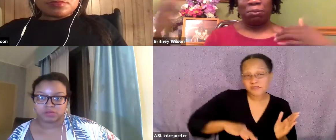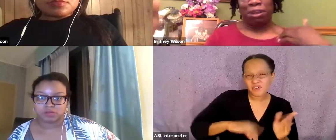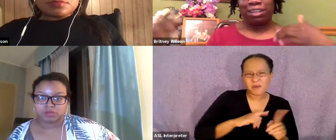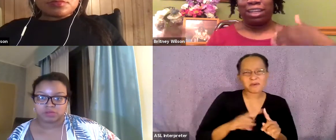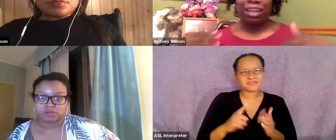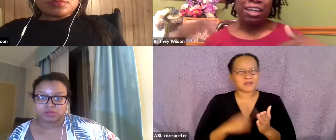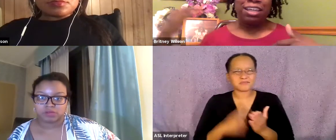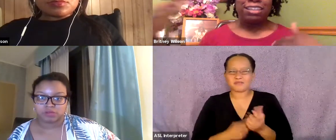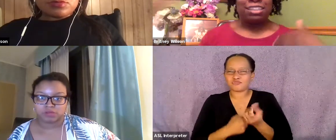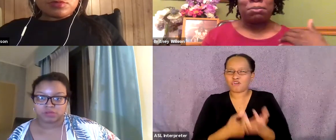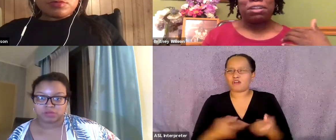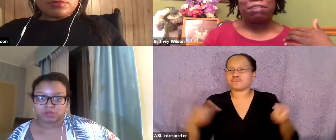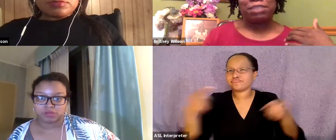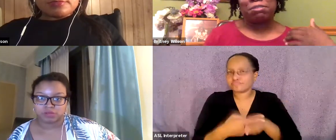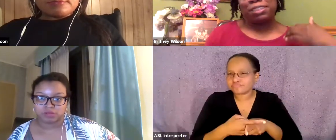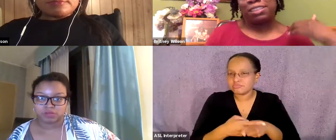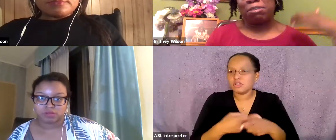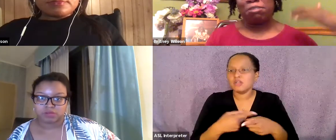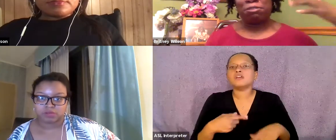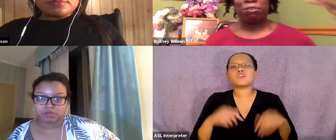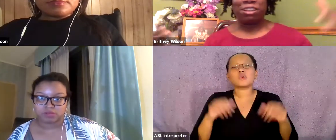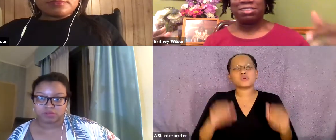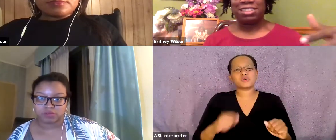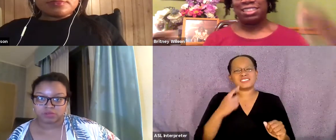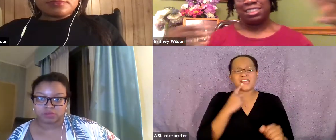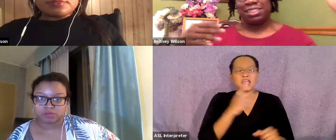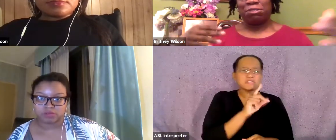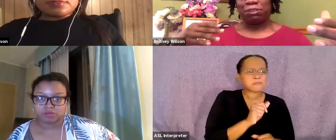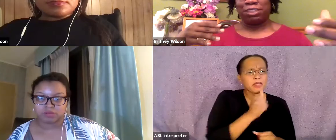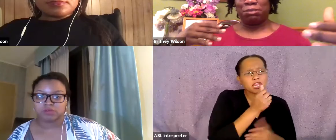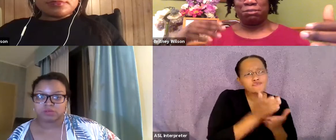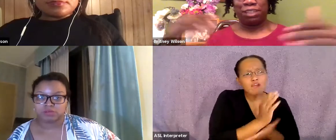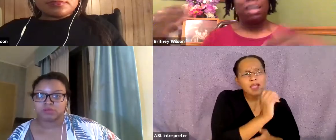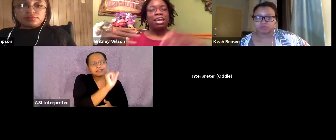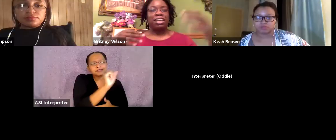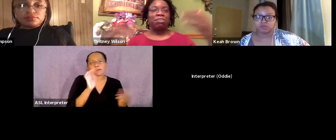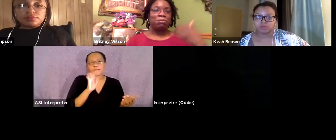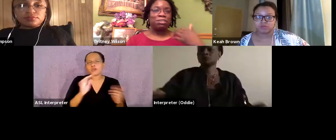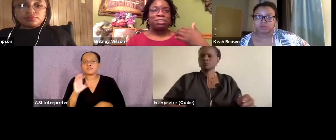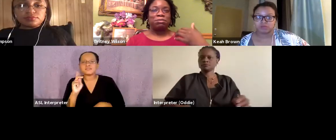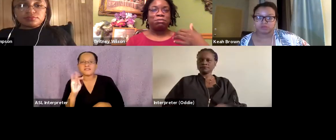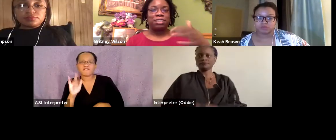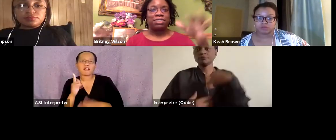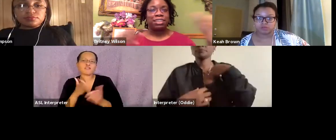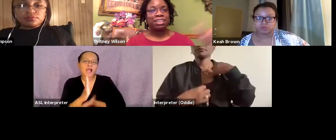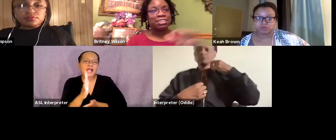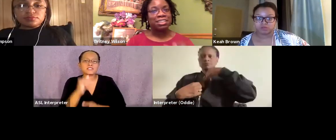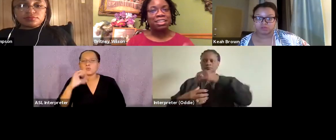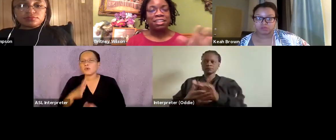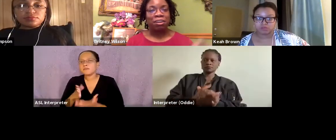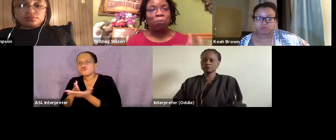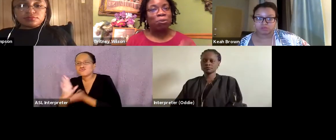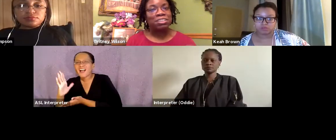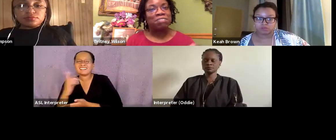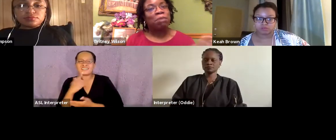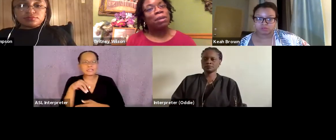start comparing, like, disability rights movement to the movement for racial justice and the civil rights movement and the women's rights movement. And it's like, yes,